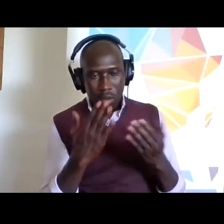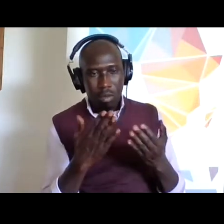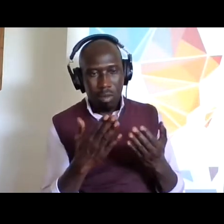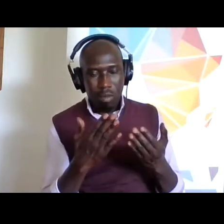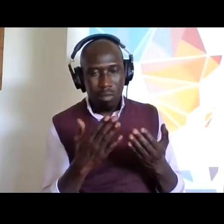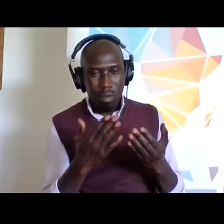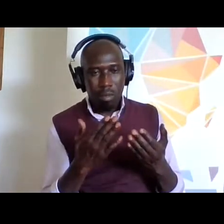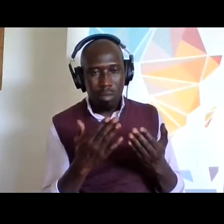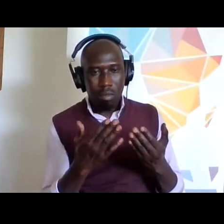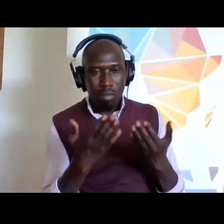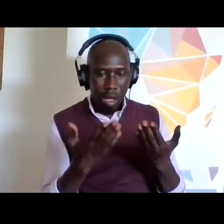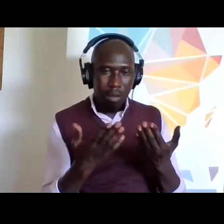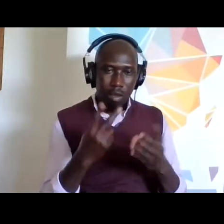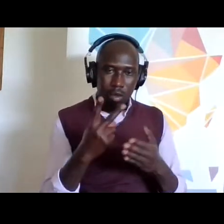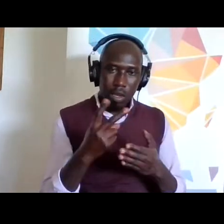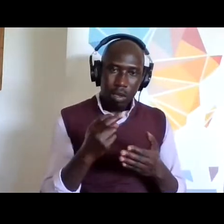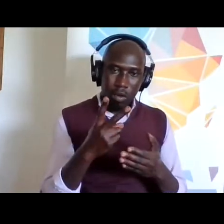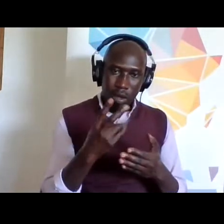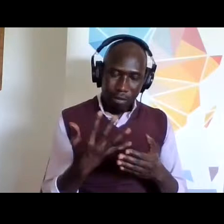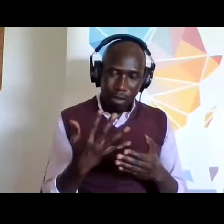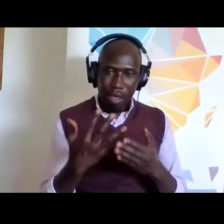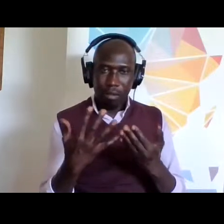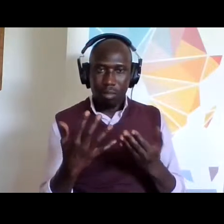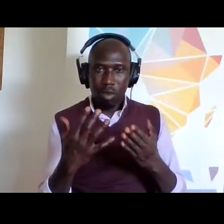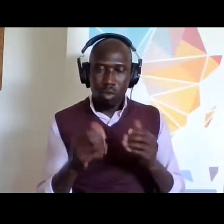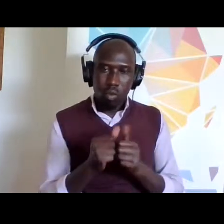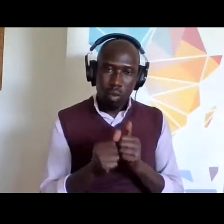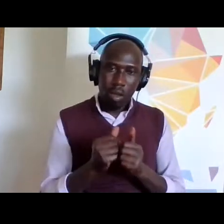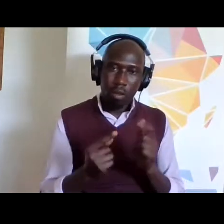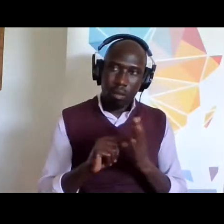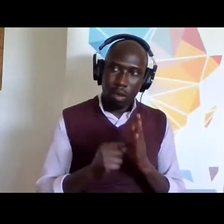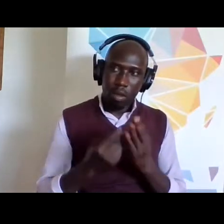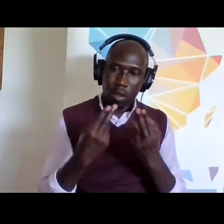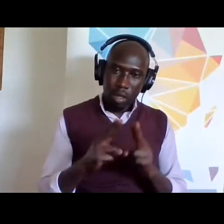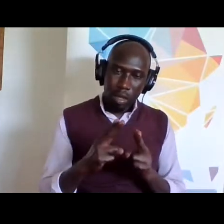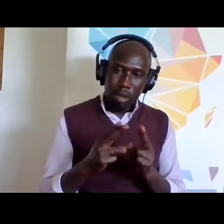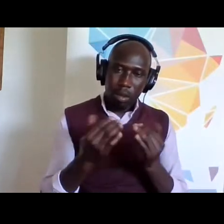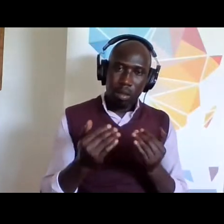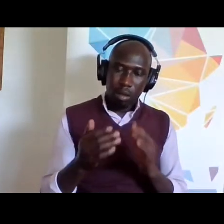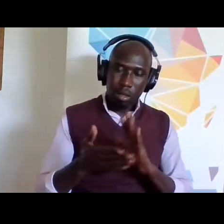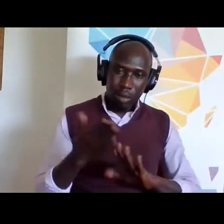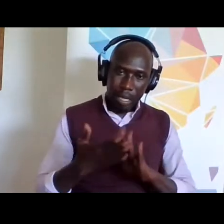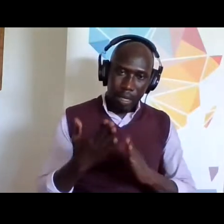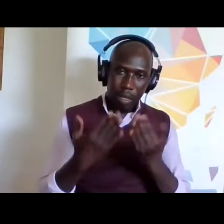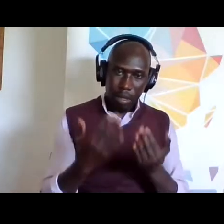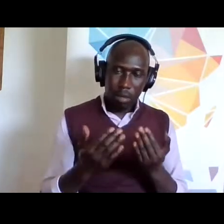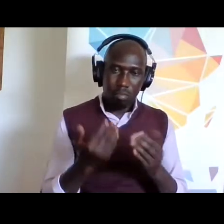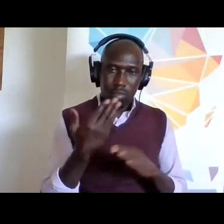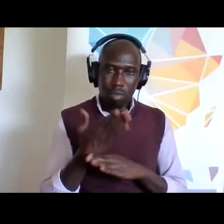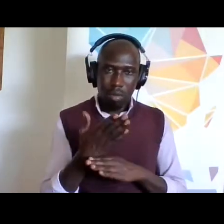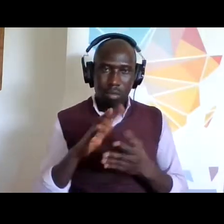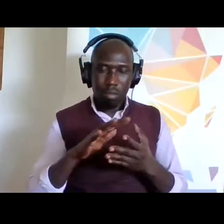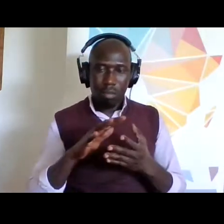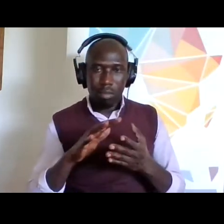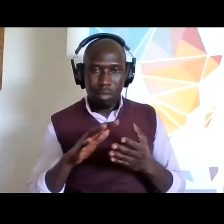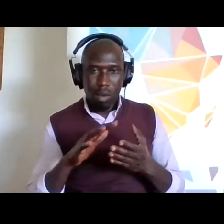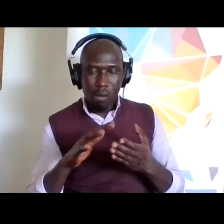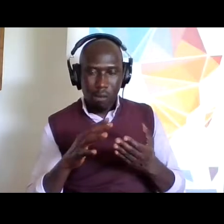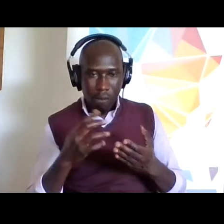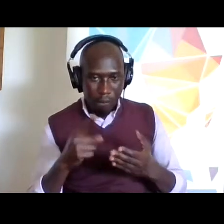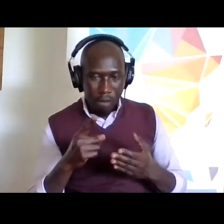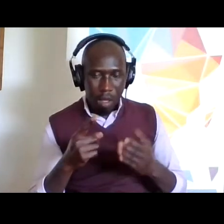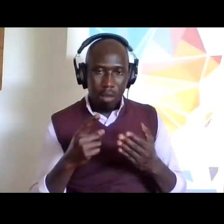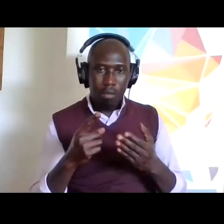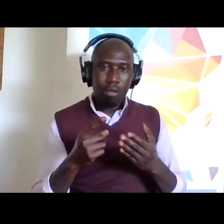we kind of have until this 2025 or so, at which point it's expected things will speed up, there's, this kind of window of opportunity for